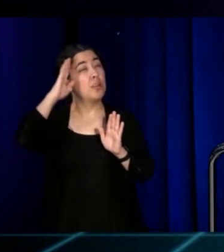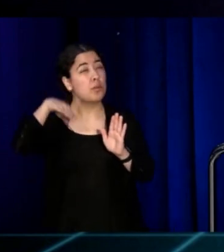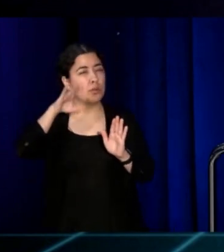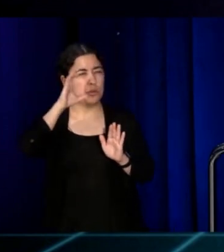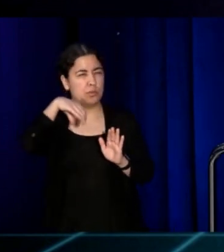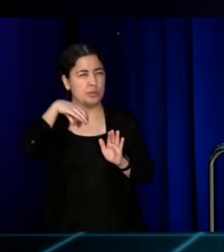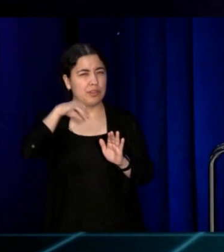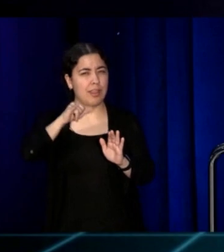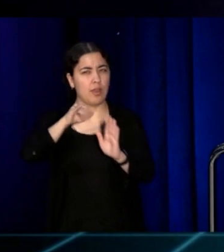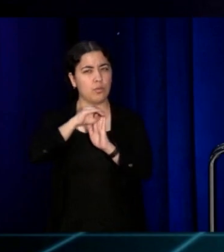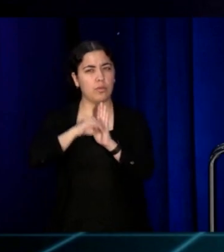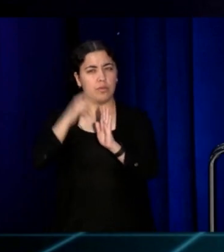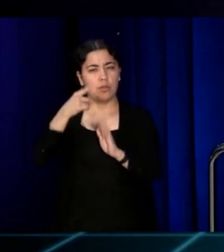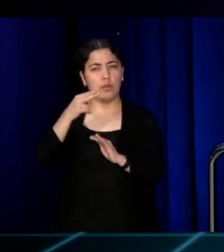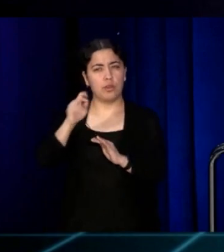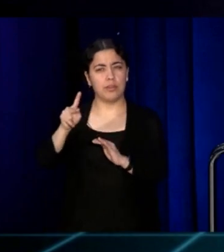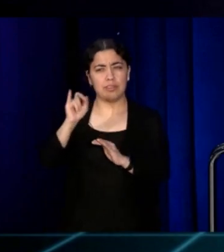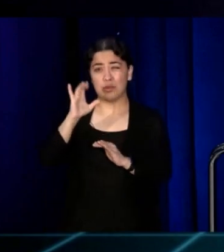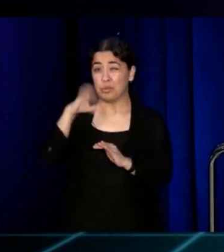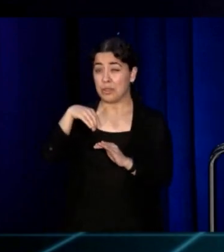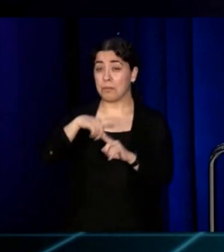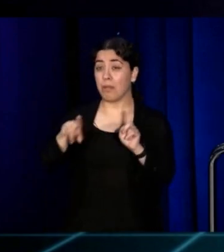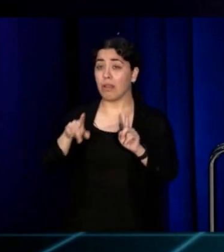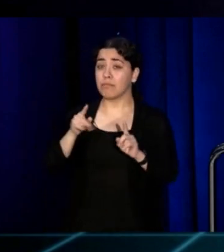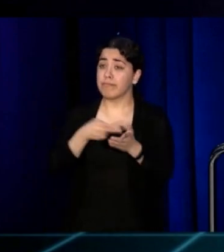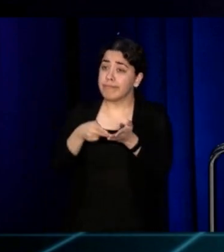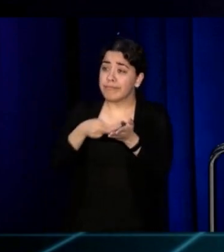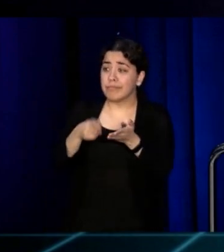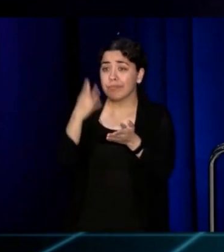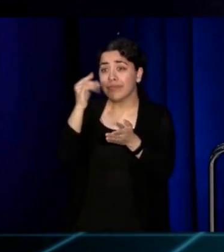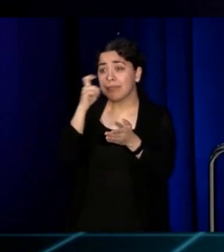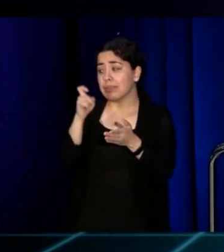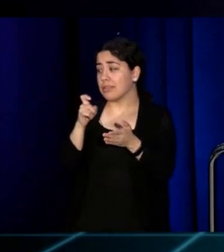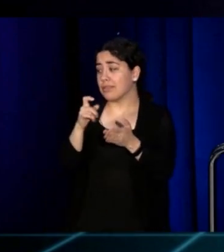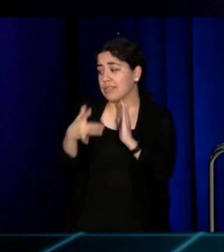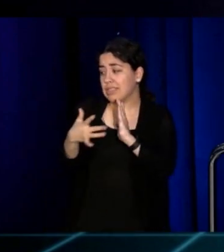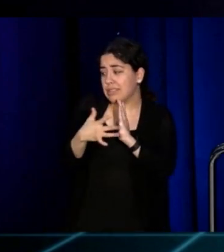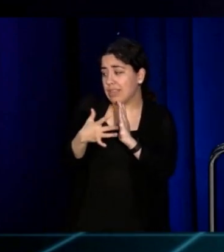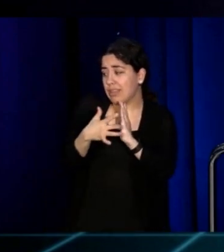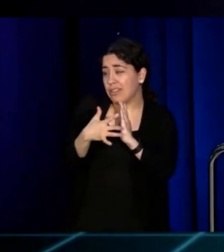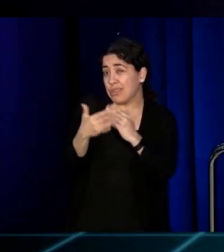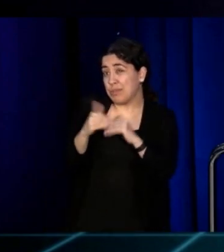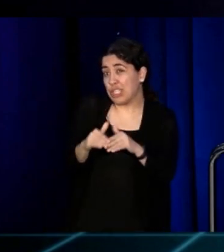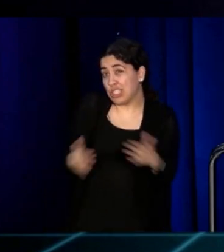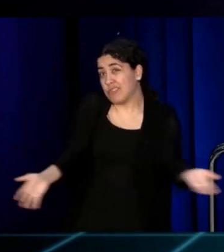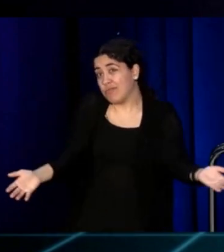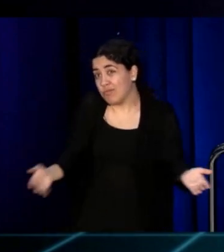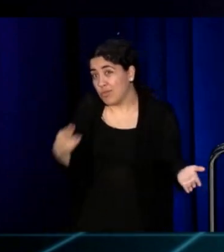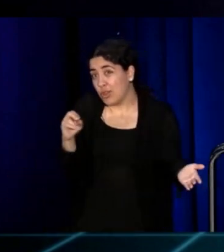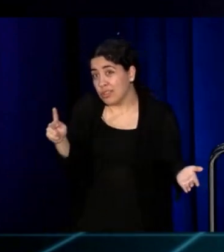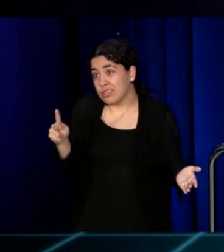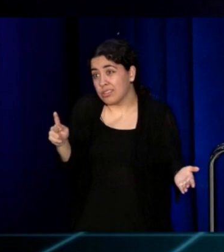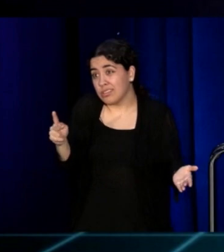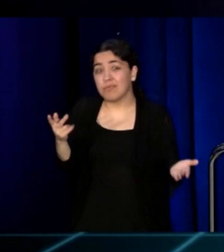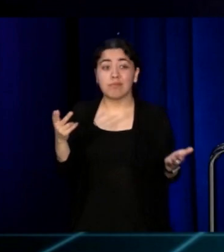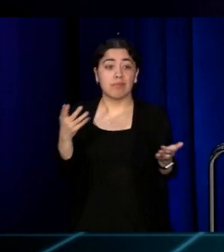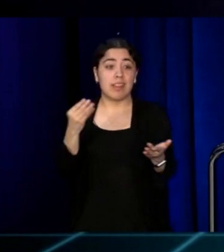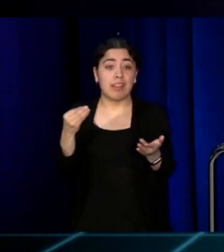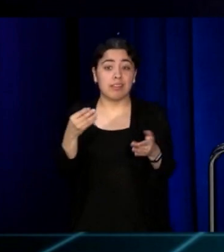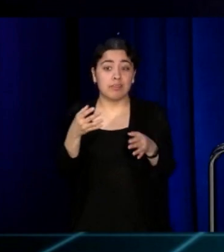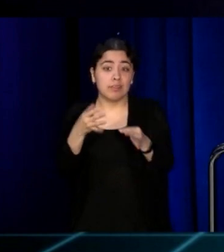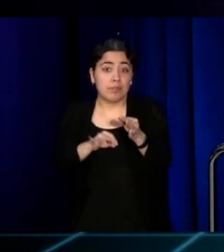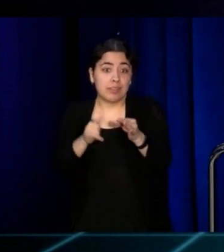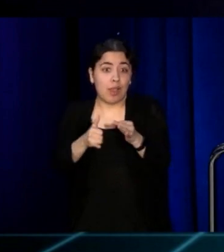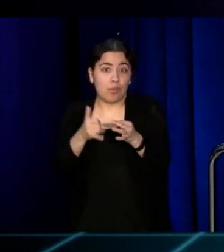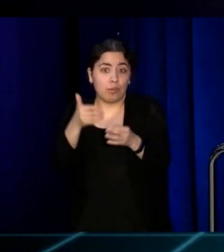rules of hooks are weird. But really it's because of just the technical limitations of using hooks and basically how they